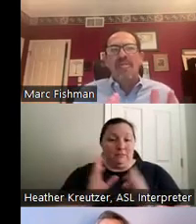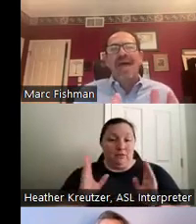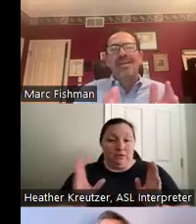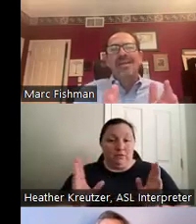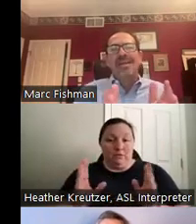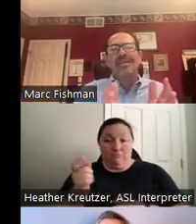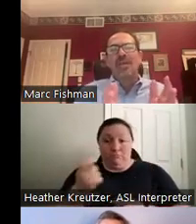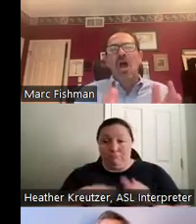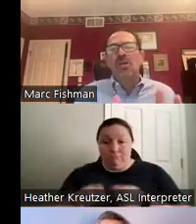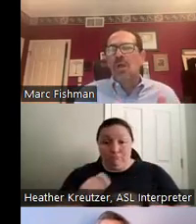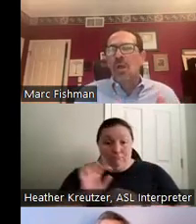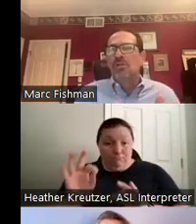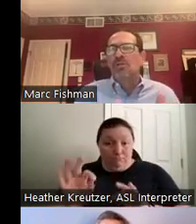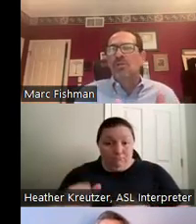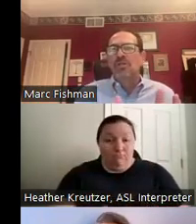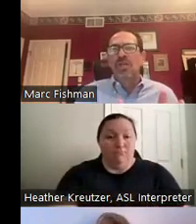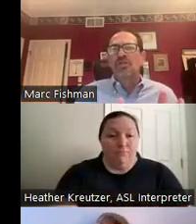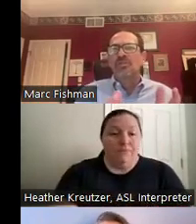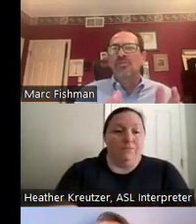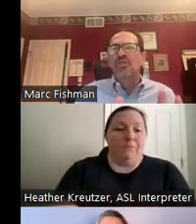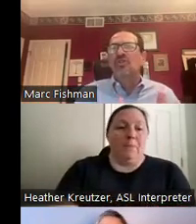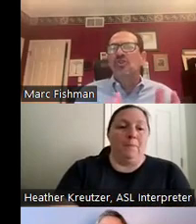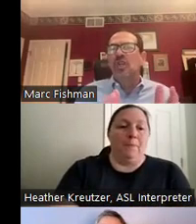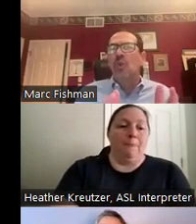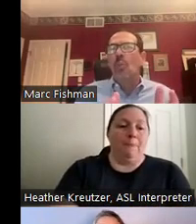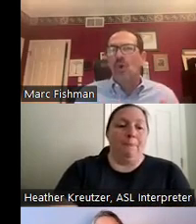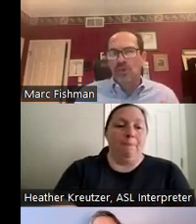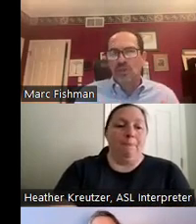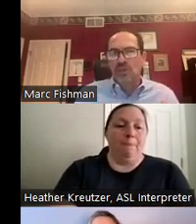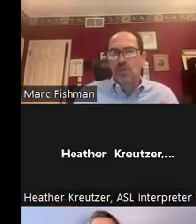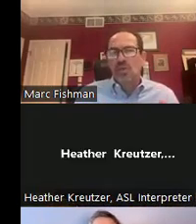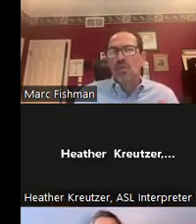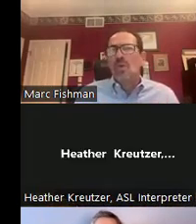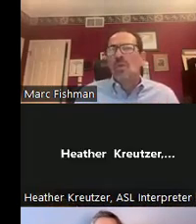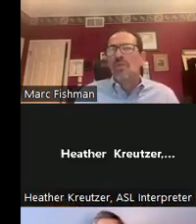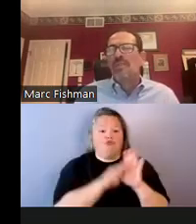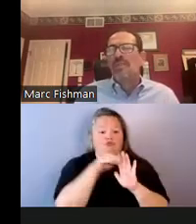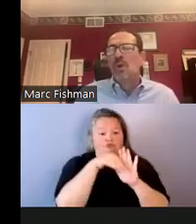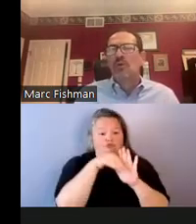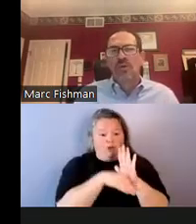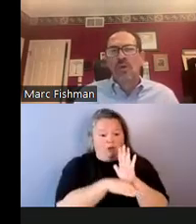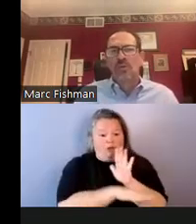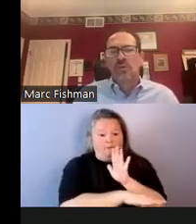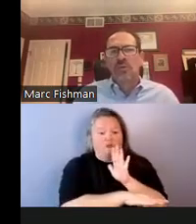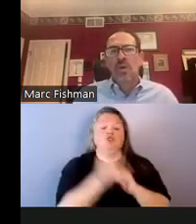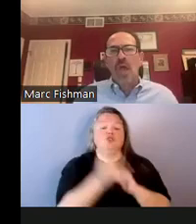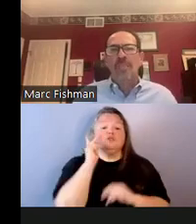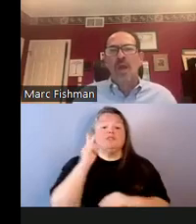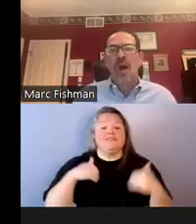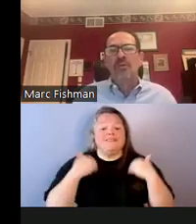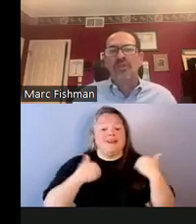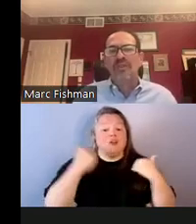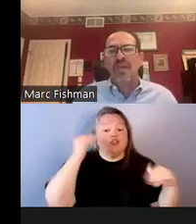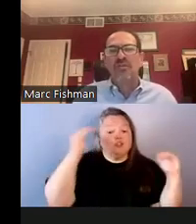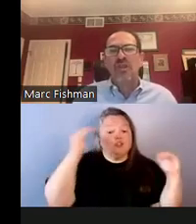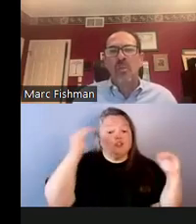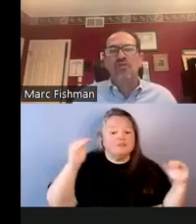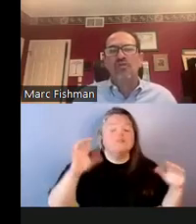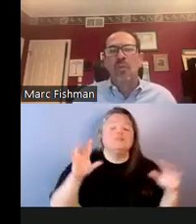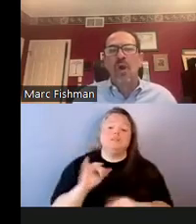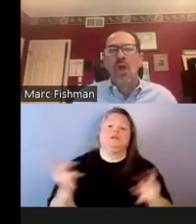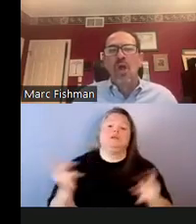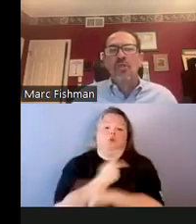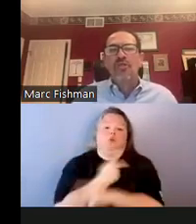see that the young adults did substantially worse than the older adults. And the numbers at the end of